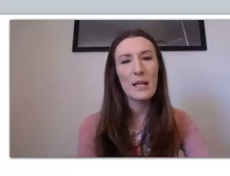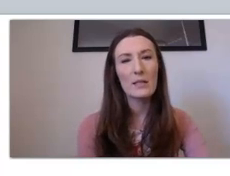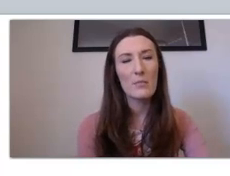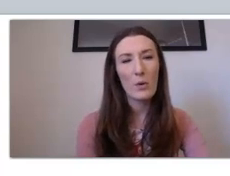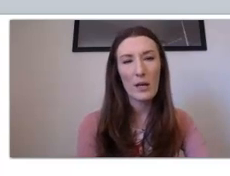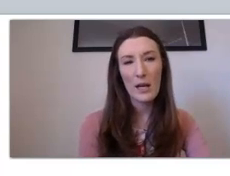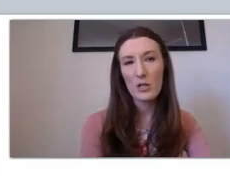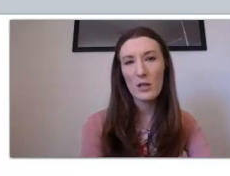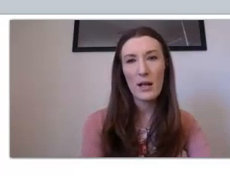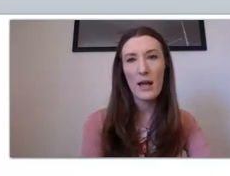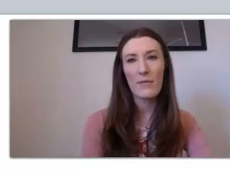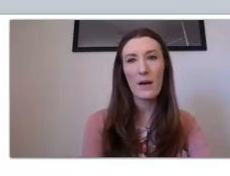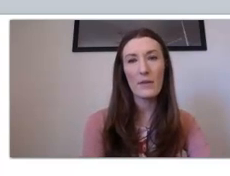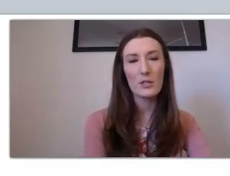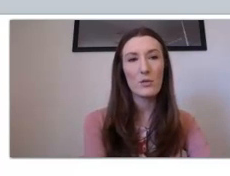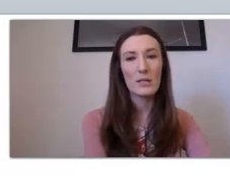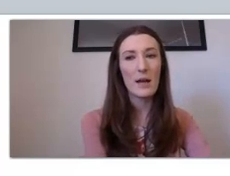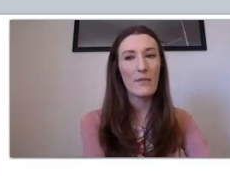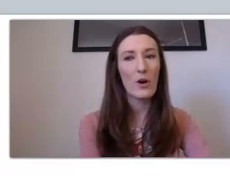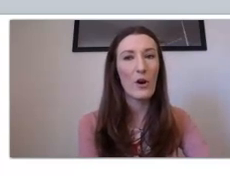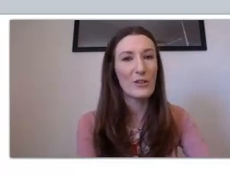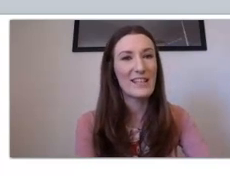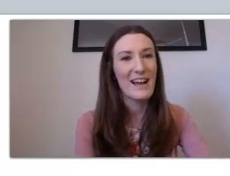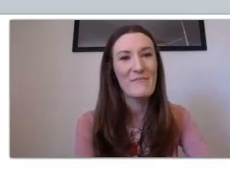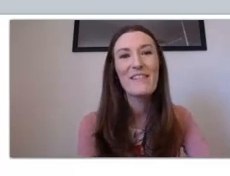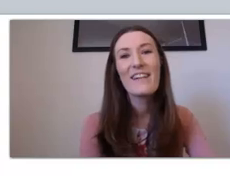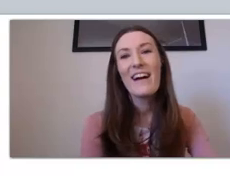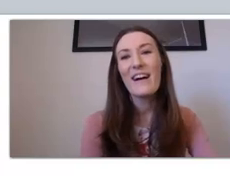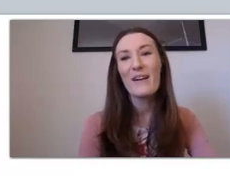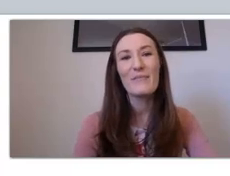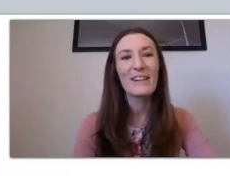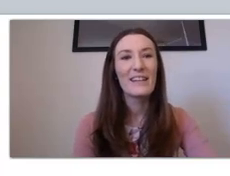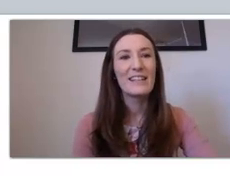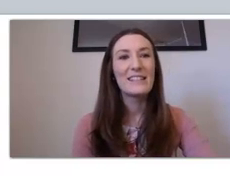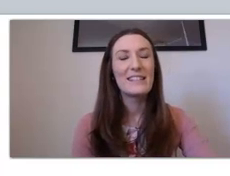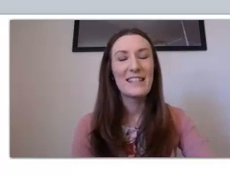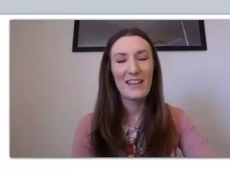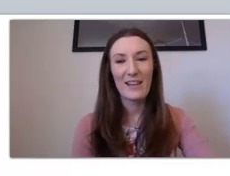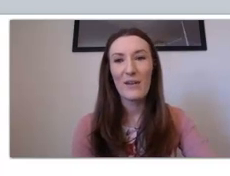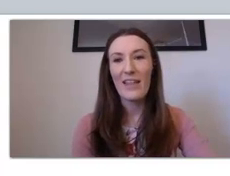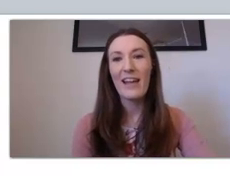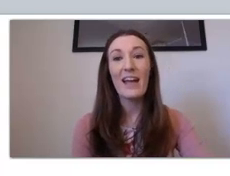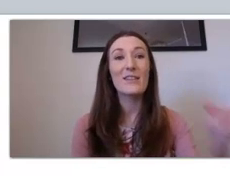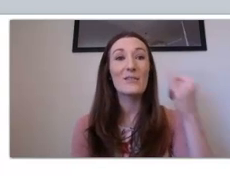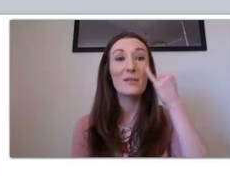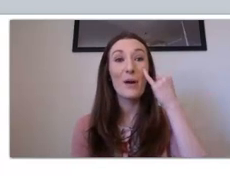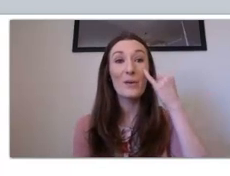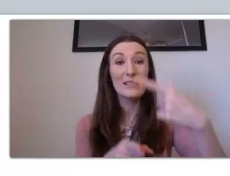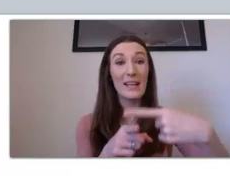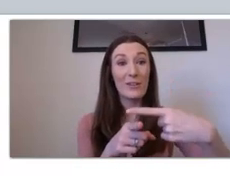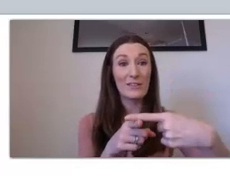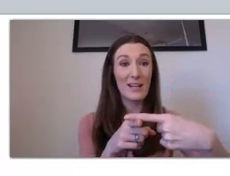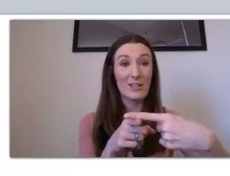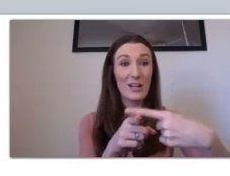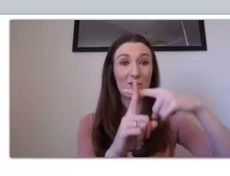This one takes some coordination that I have found that students have a hard time dealing with. Okay, so